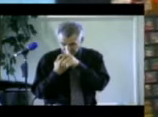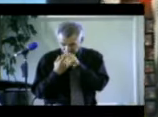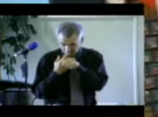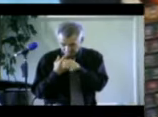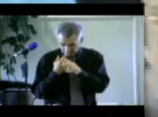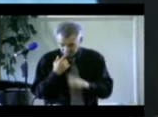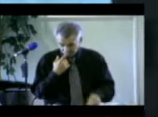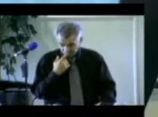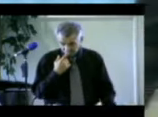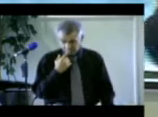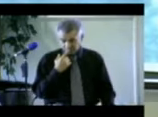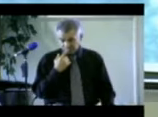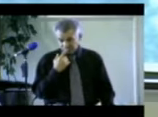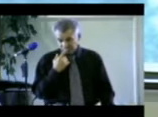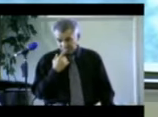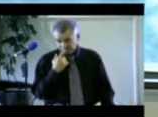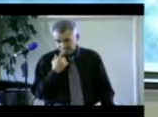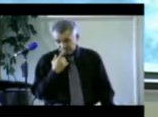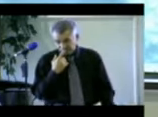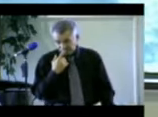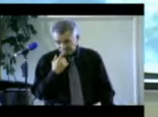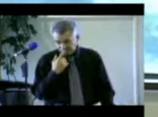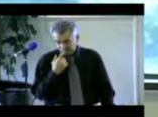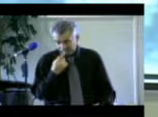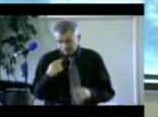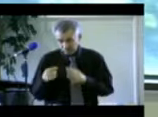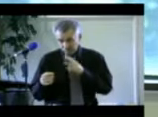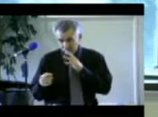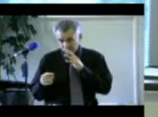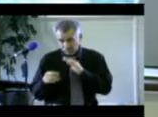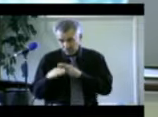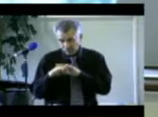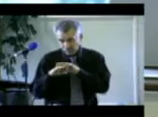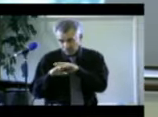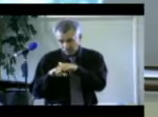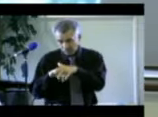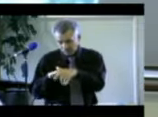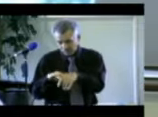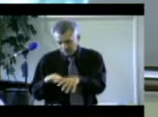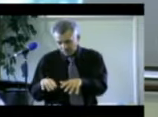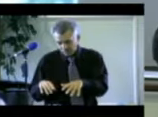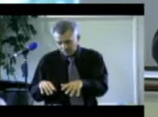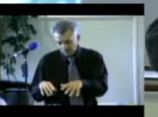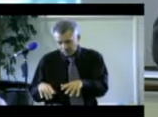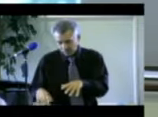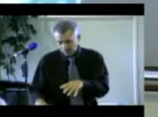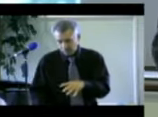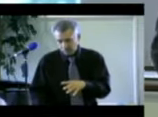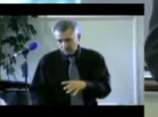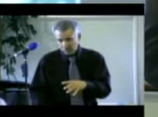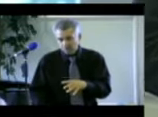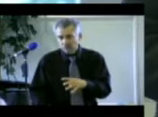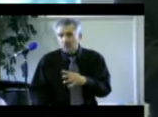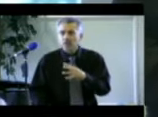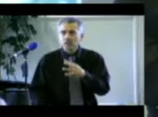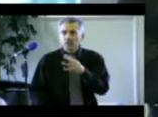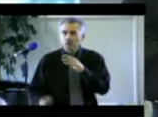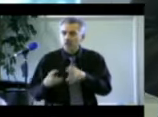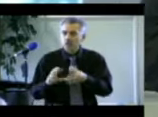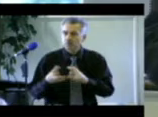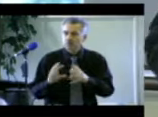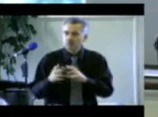Well, we all know that water flows down. Well, the washing machine was above the basement, and